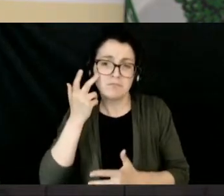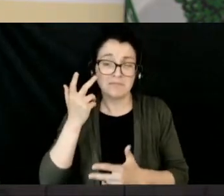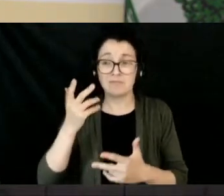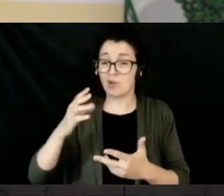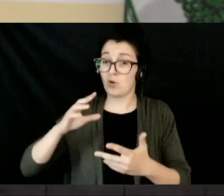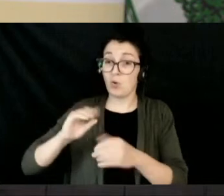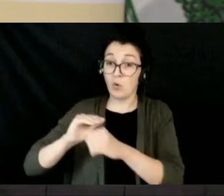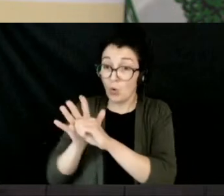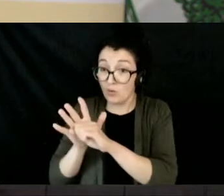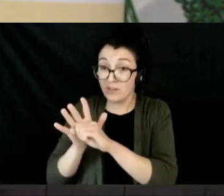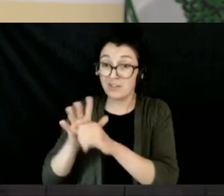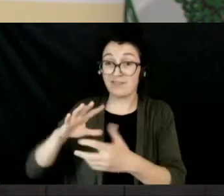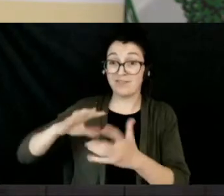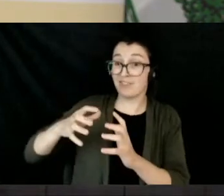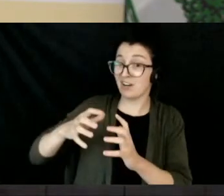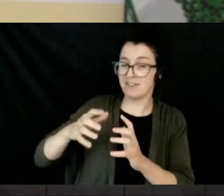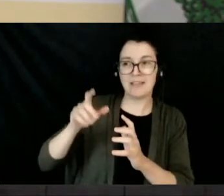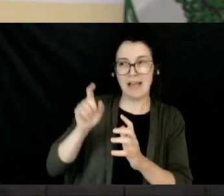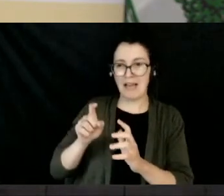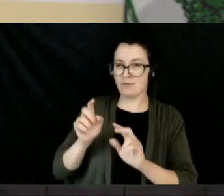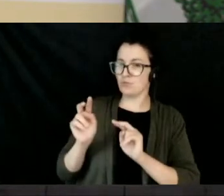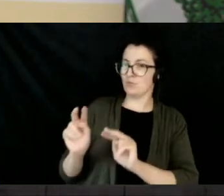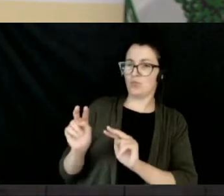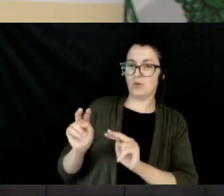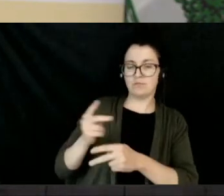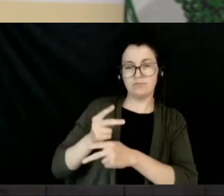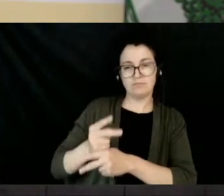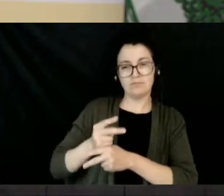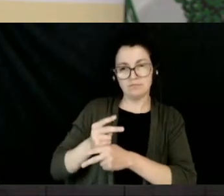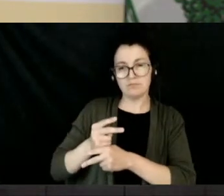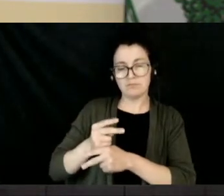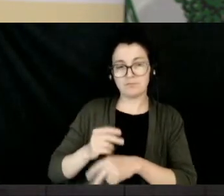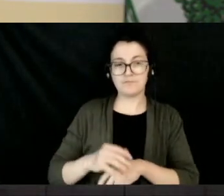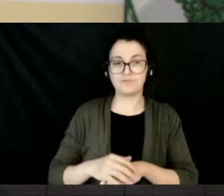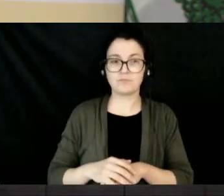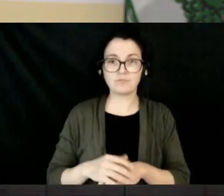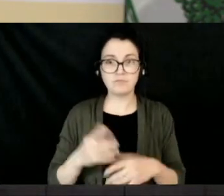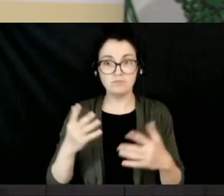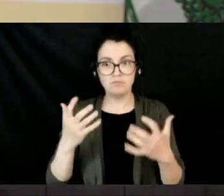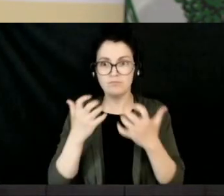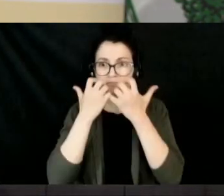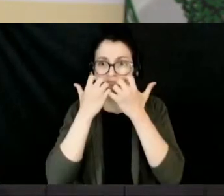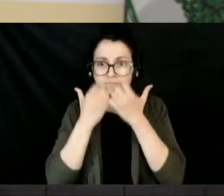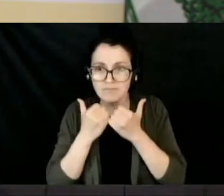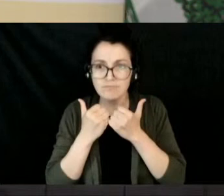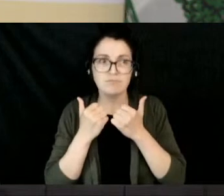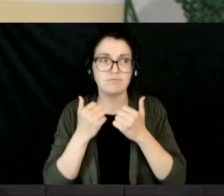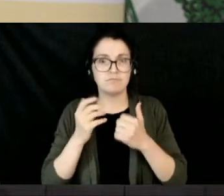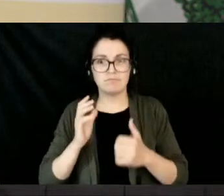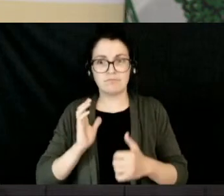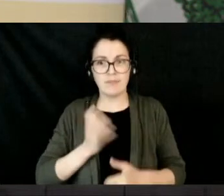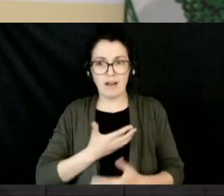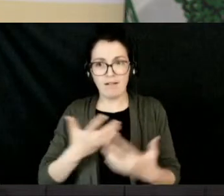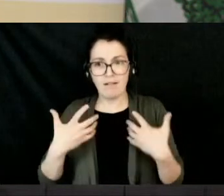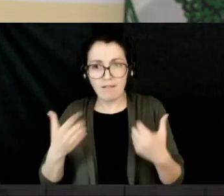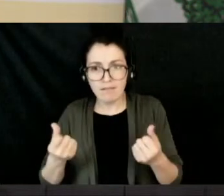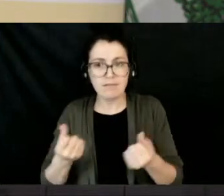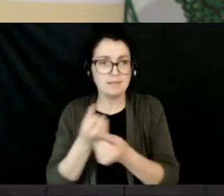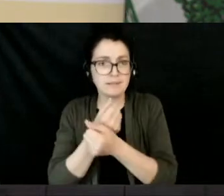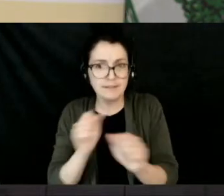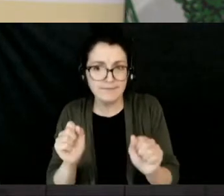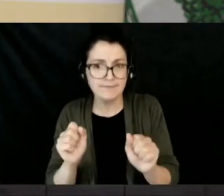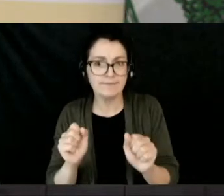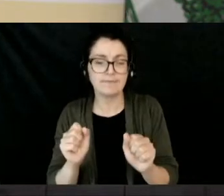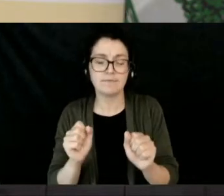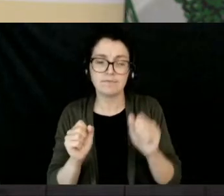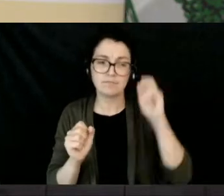has been only to see the least amount of impact to the health, safety, and well-being of our citizens, as well as the